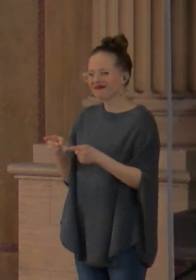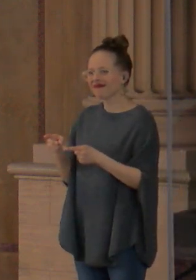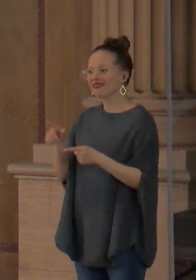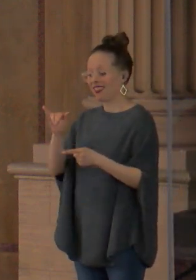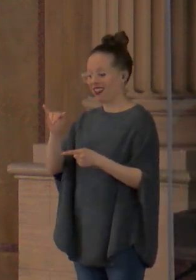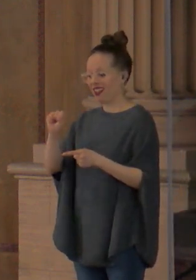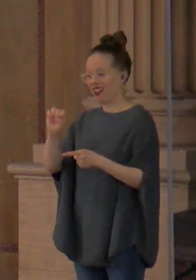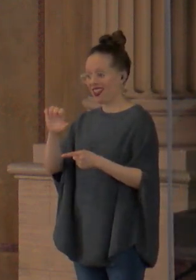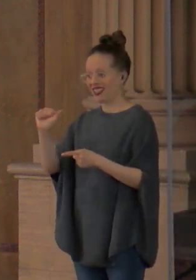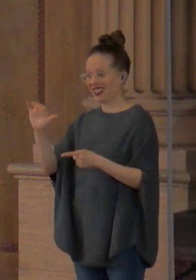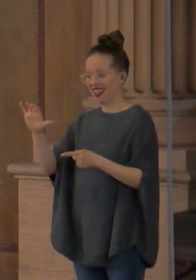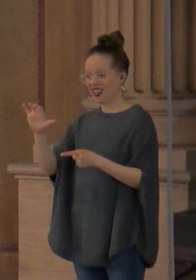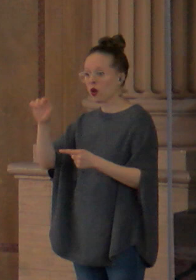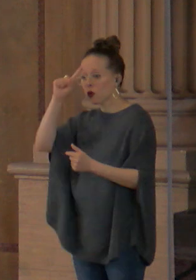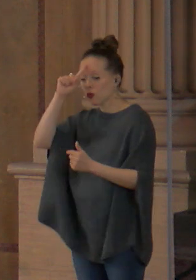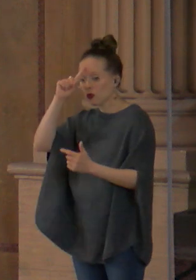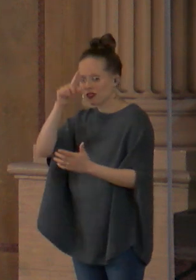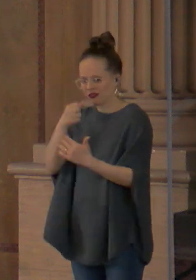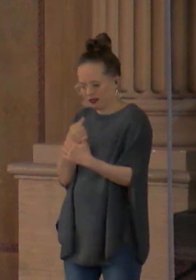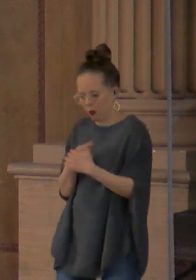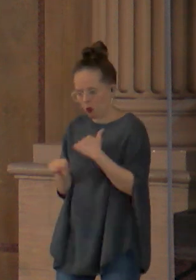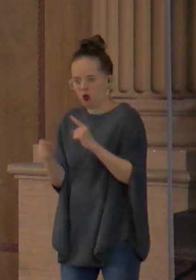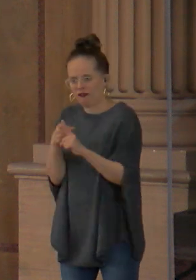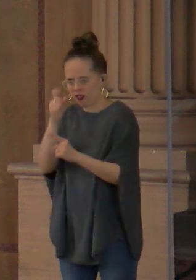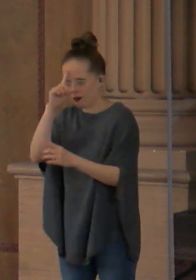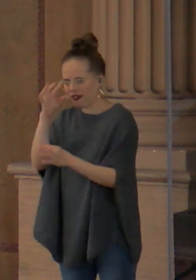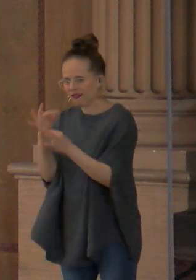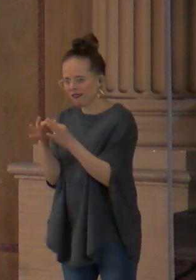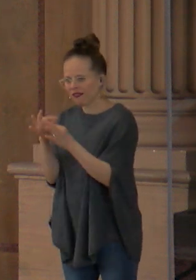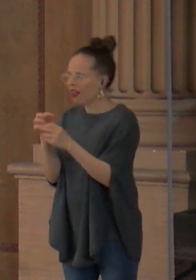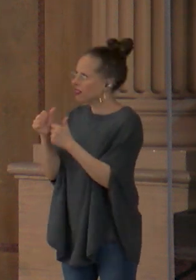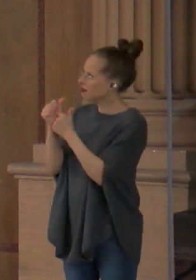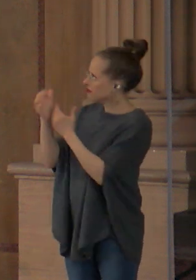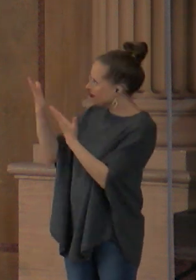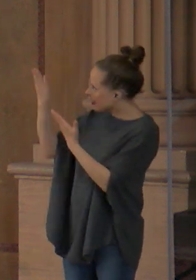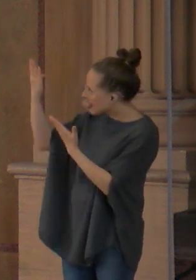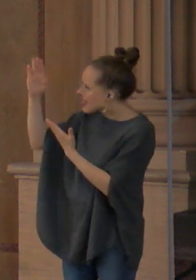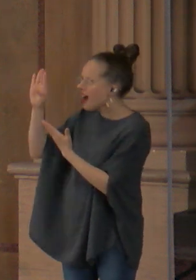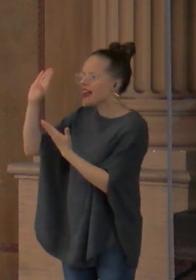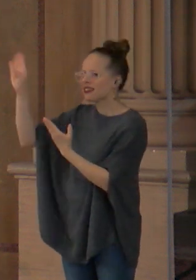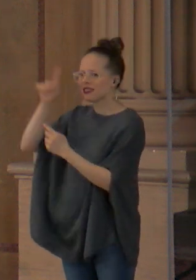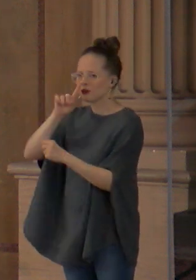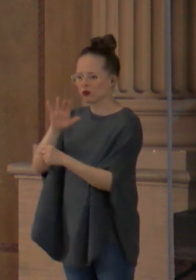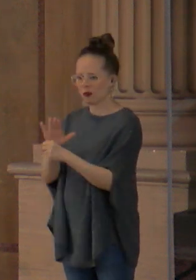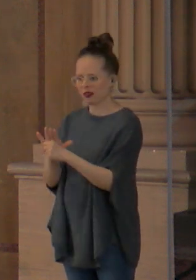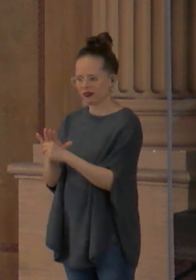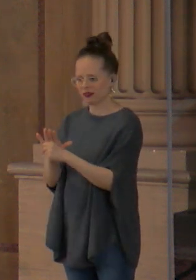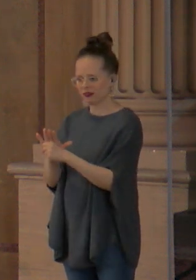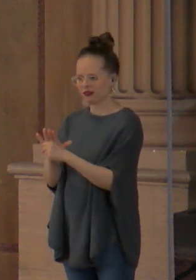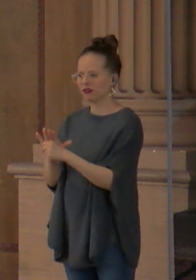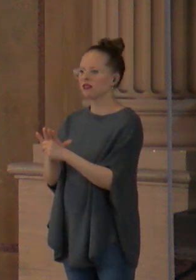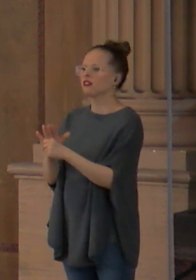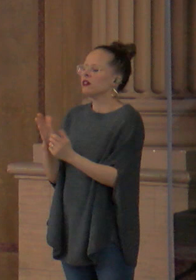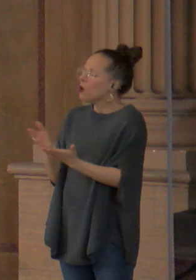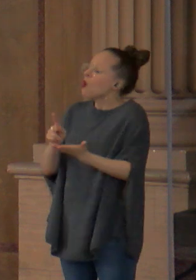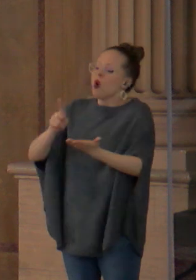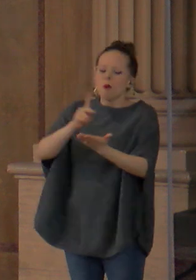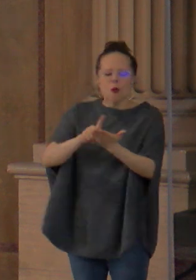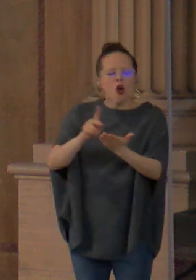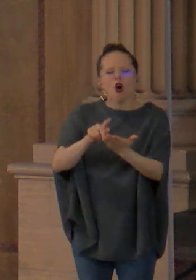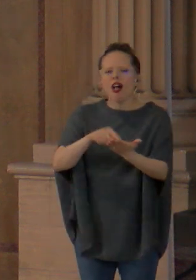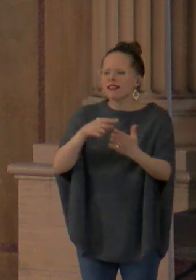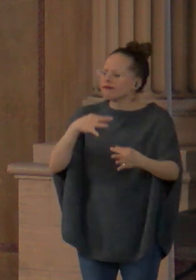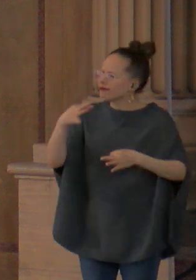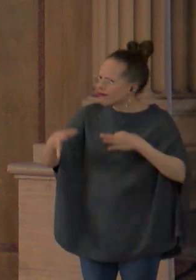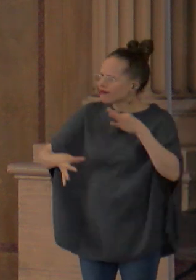Jacob, whose name is changed to Israel, whose children become the children of the promise. And so Paul here is clearly making the